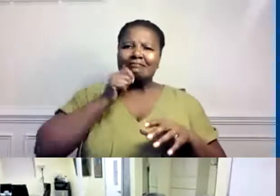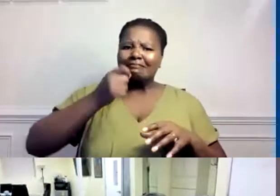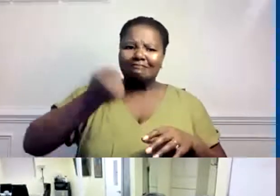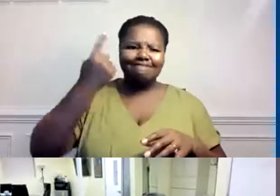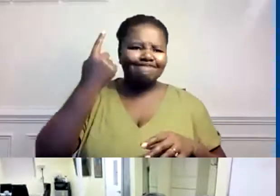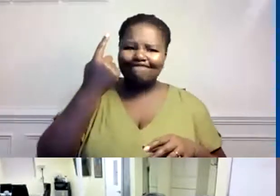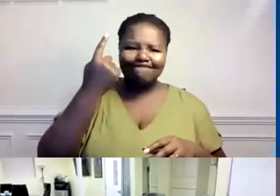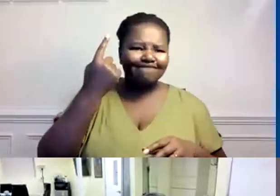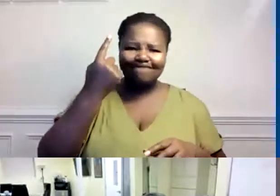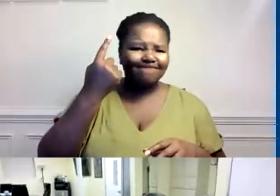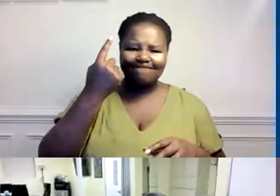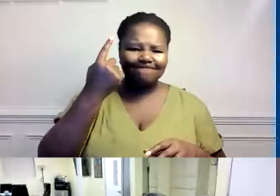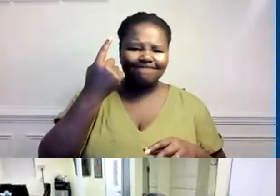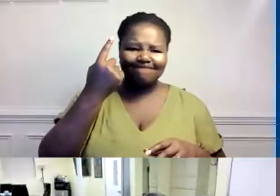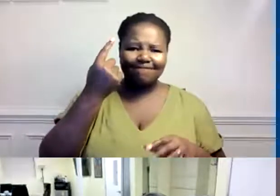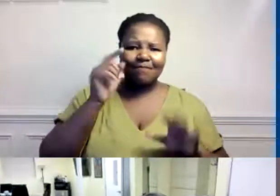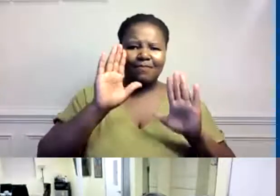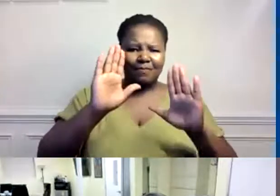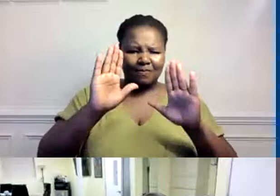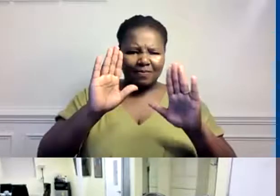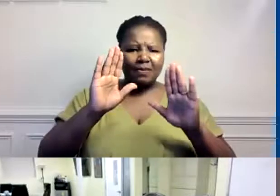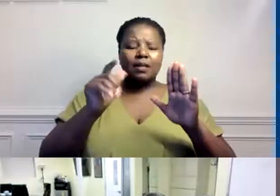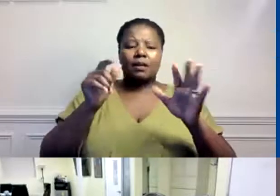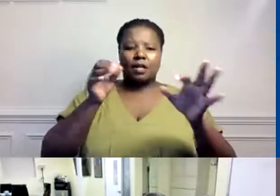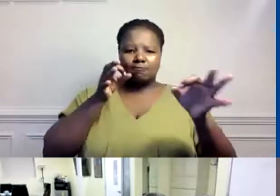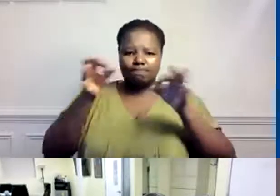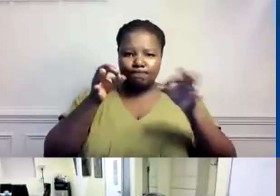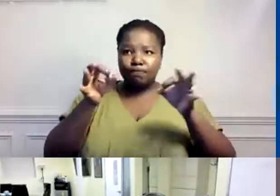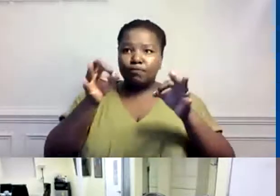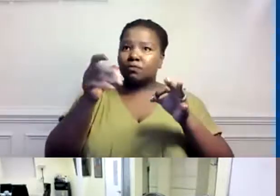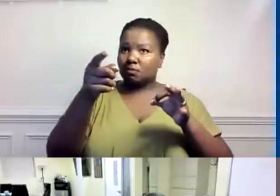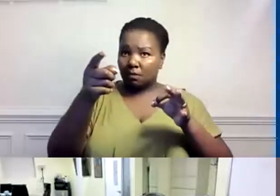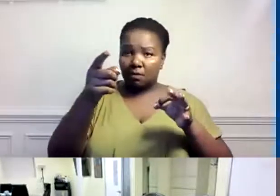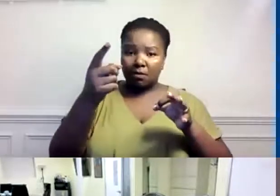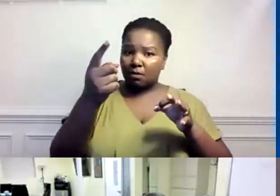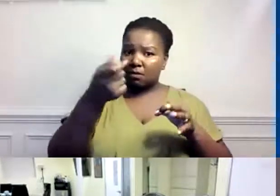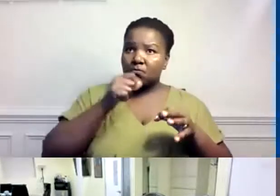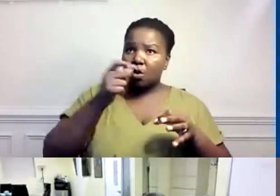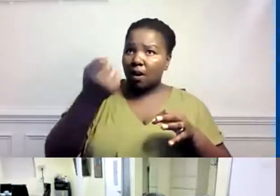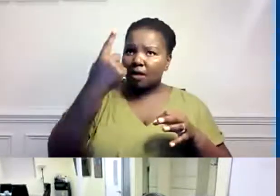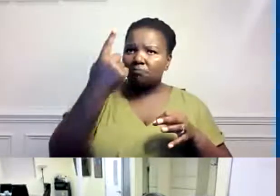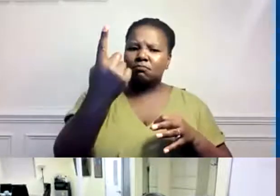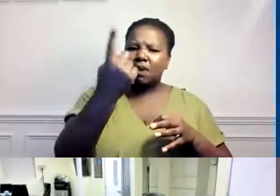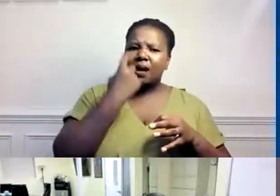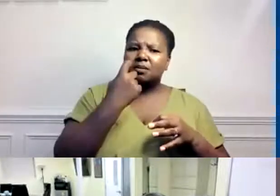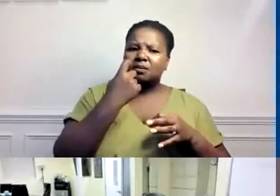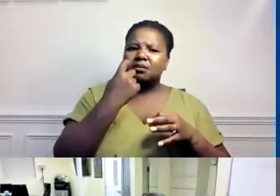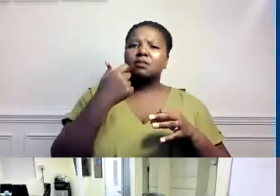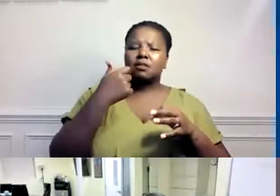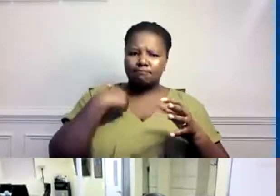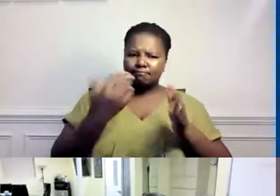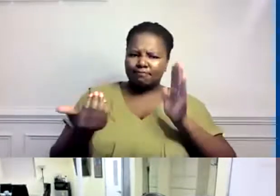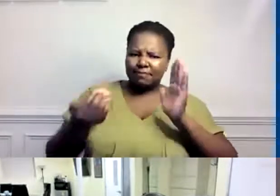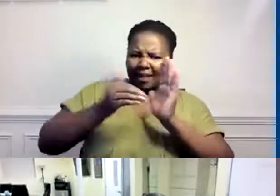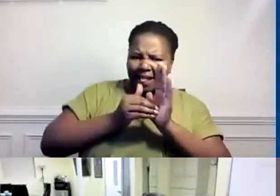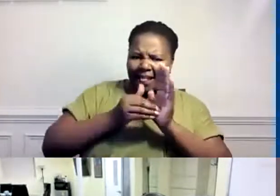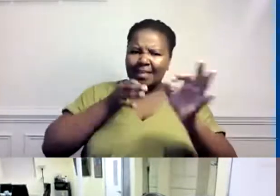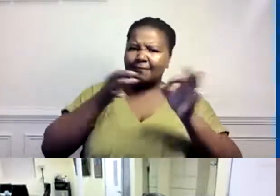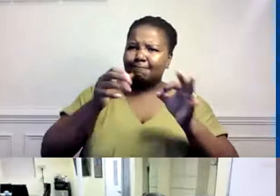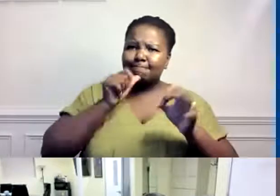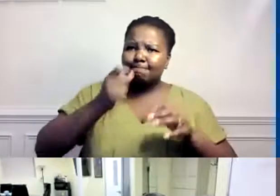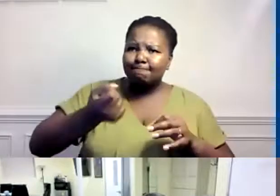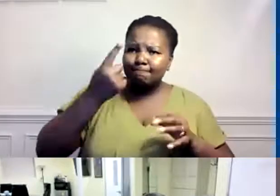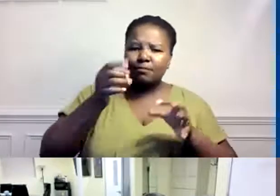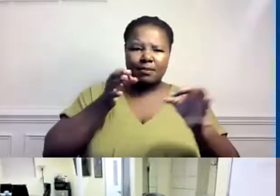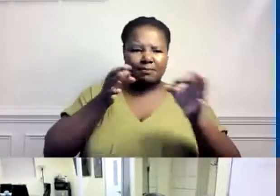said. So, empower people to ask questions and ask them to repeat something, I think